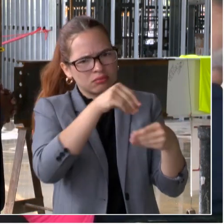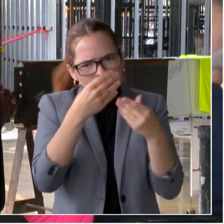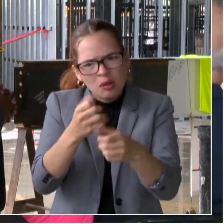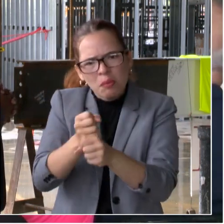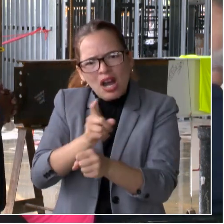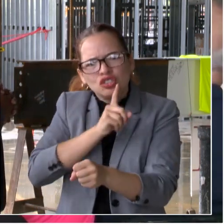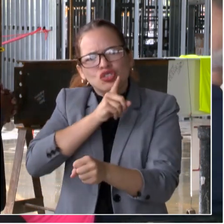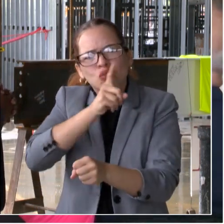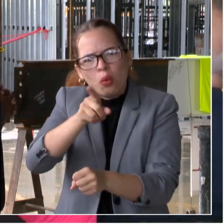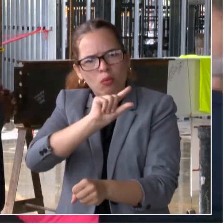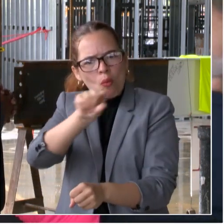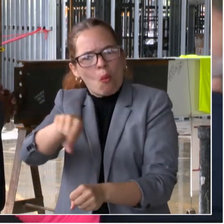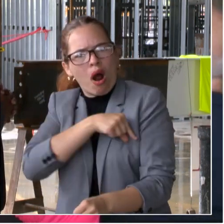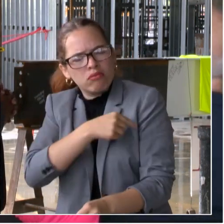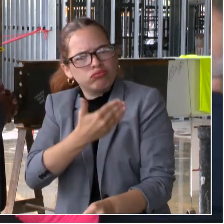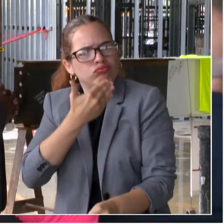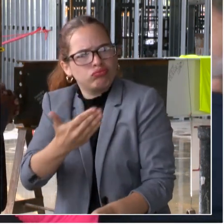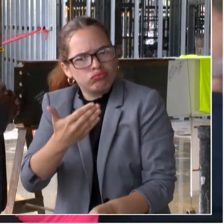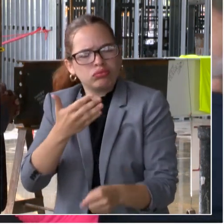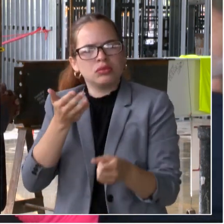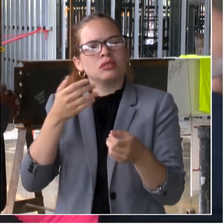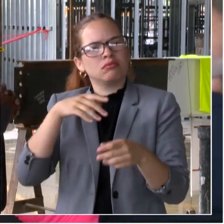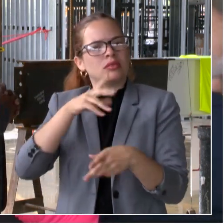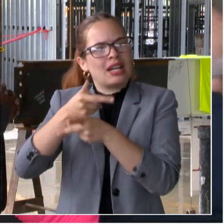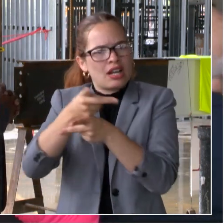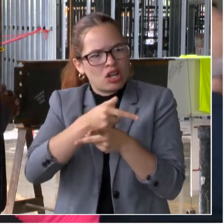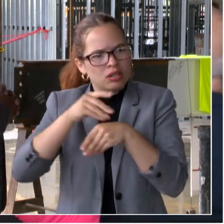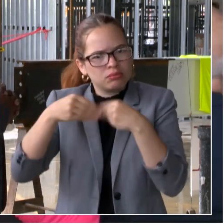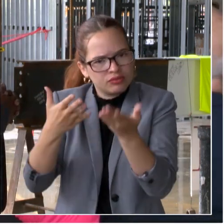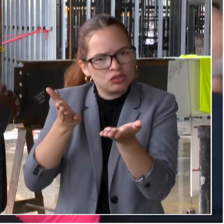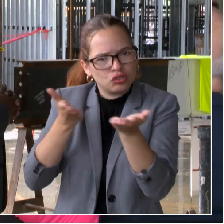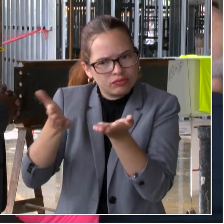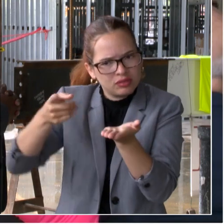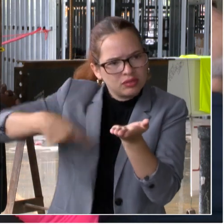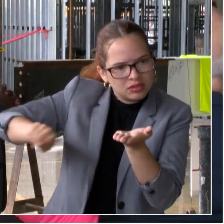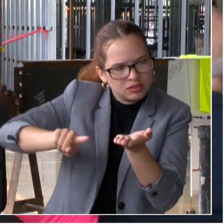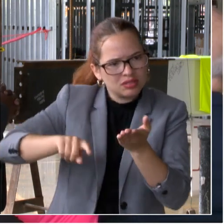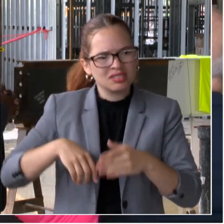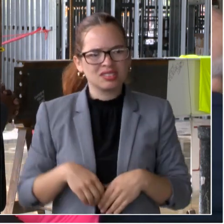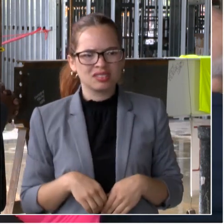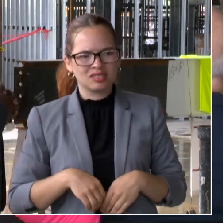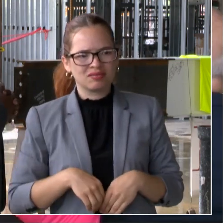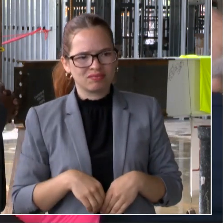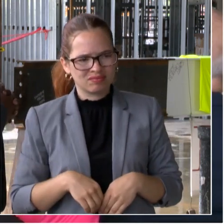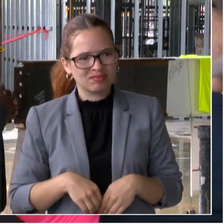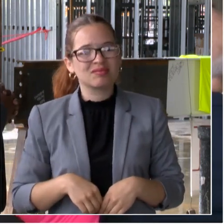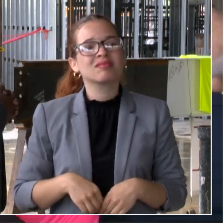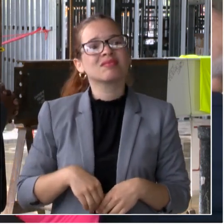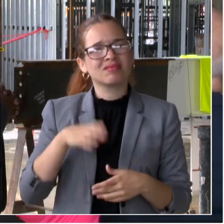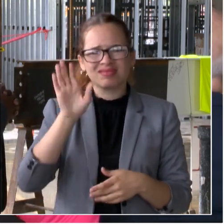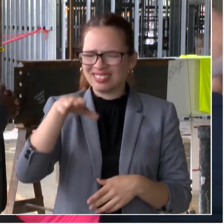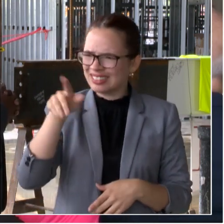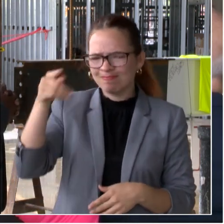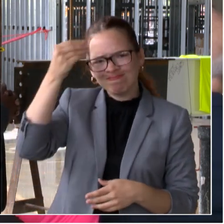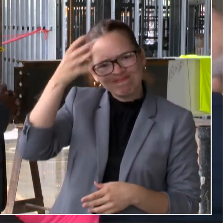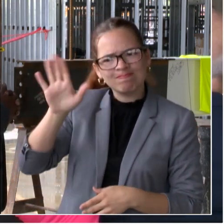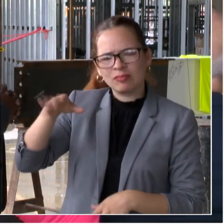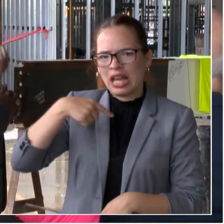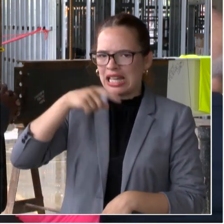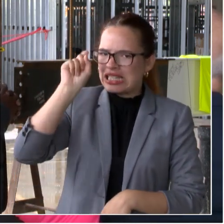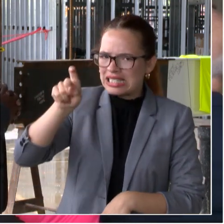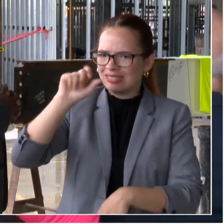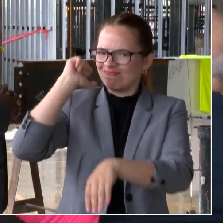has been on this for over a decade, trying to ensure that we have quality health care services east of the